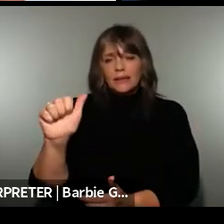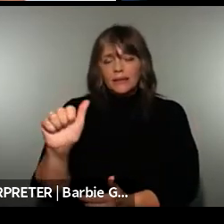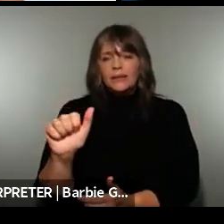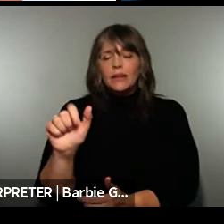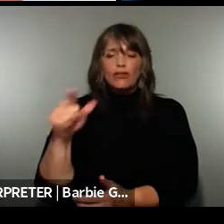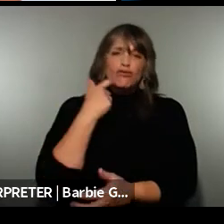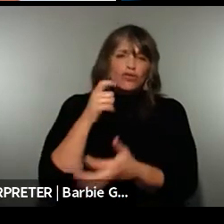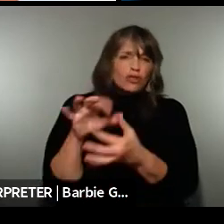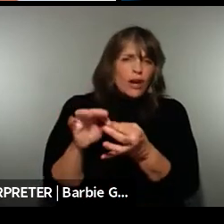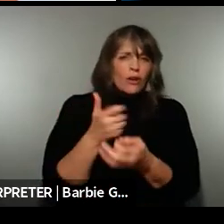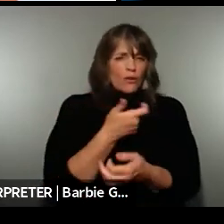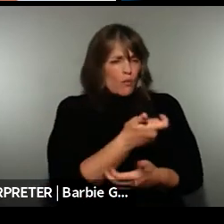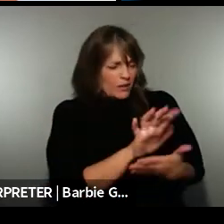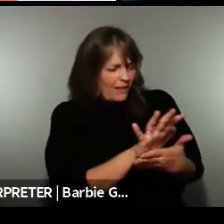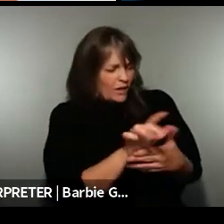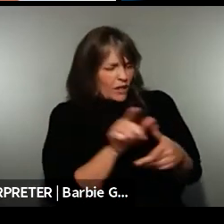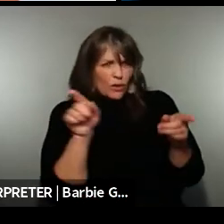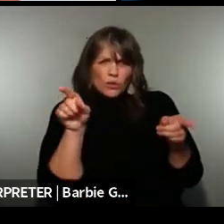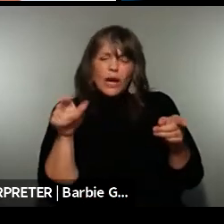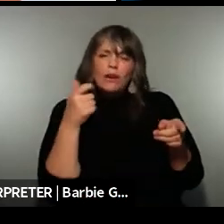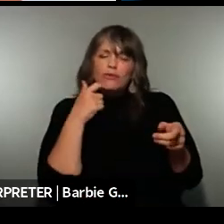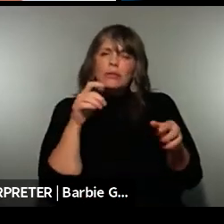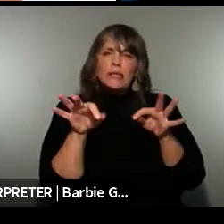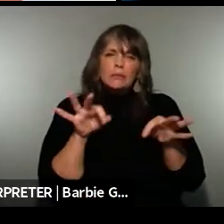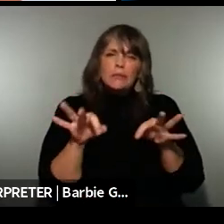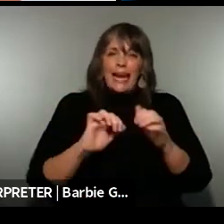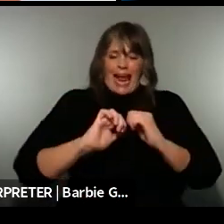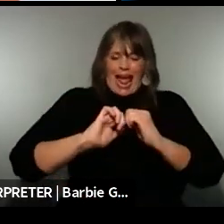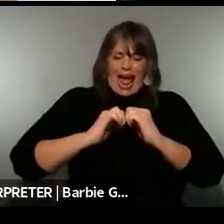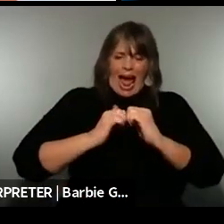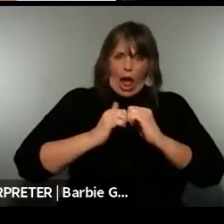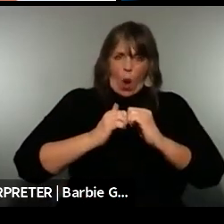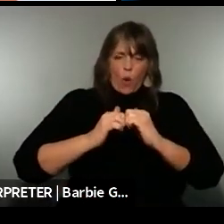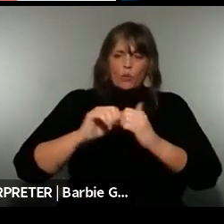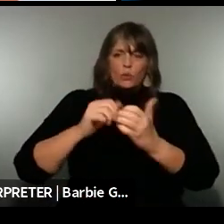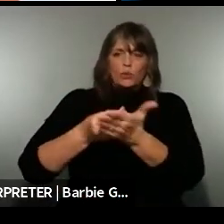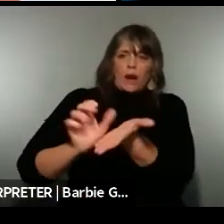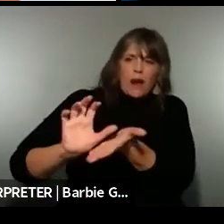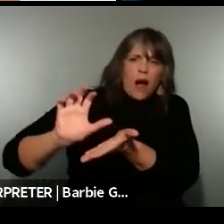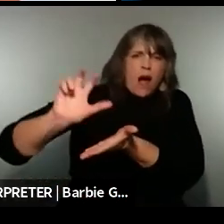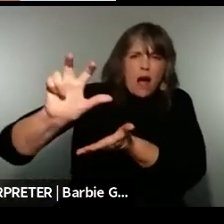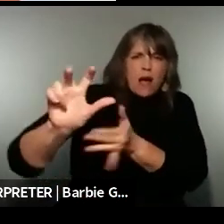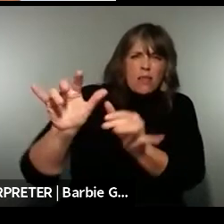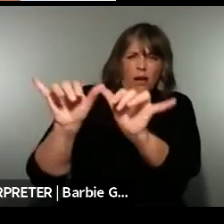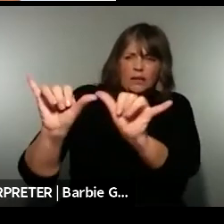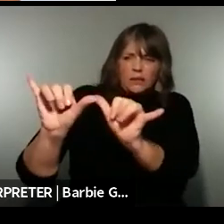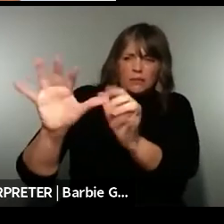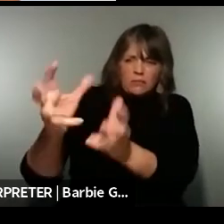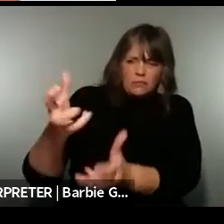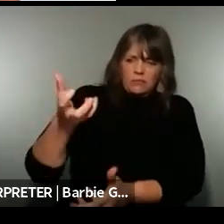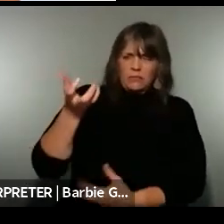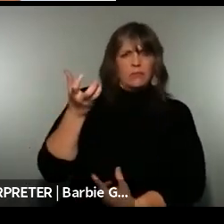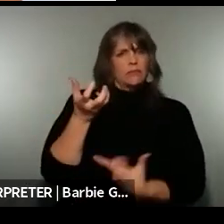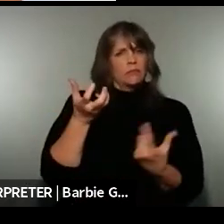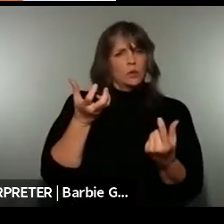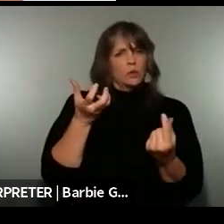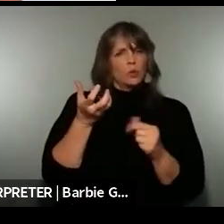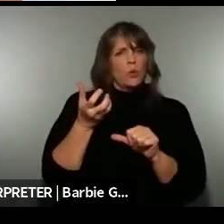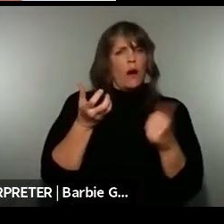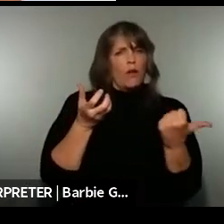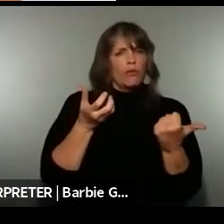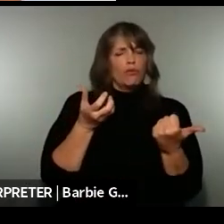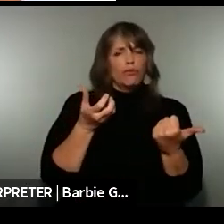you know, the video we just watched shared was like a little bit of how to do that. But in the arts specifically, I mean, something that I'll just say that I